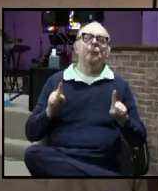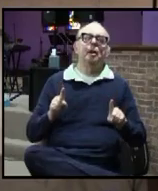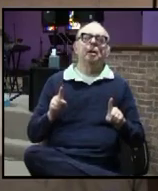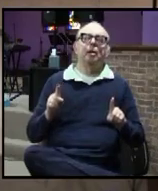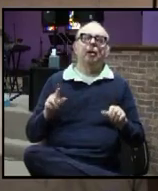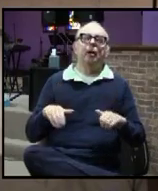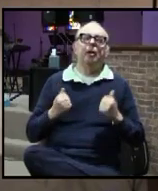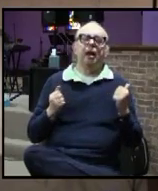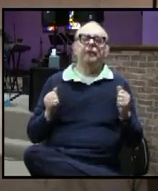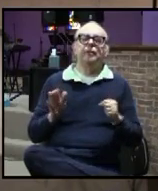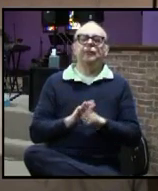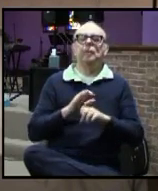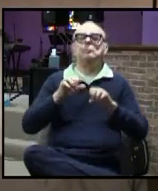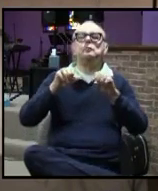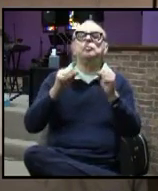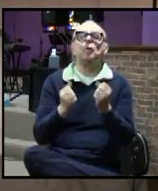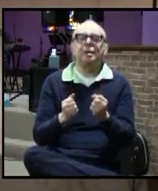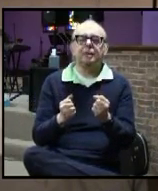our lives are full of brokenness.